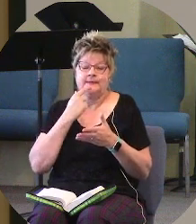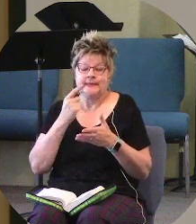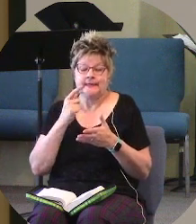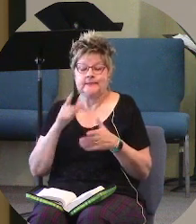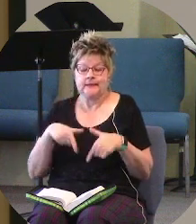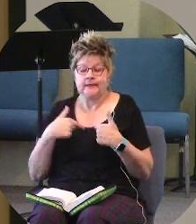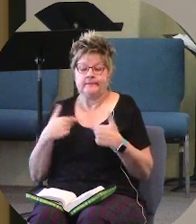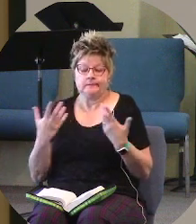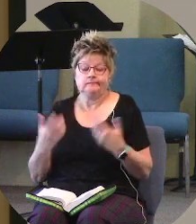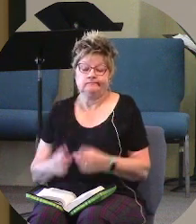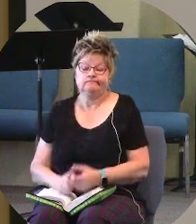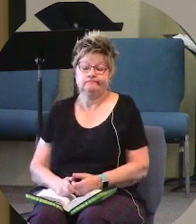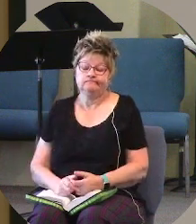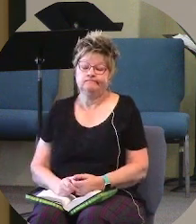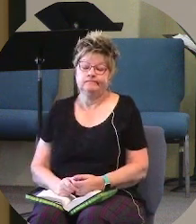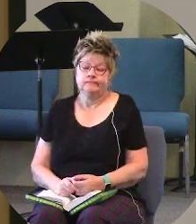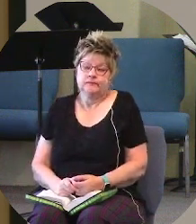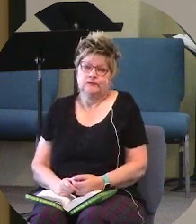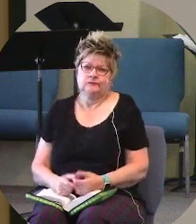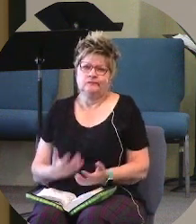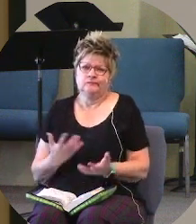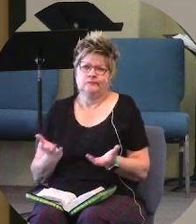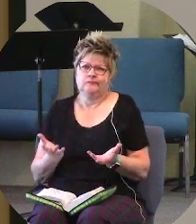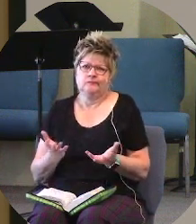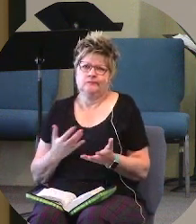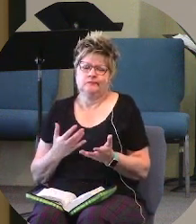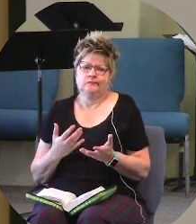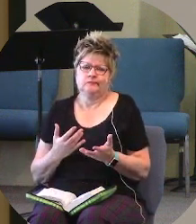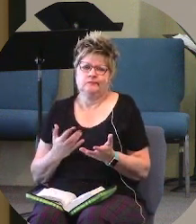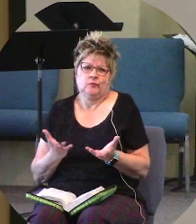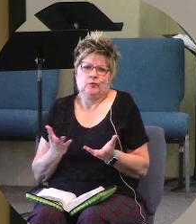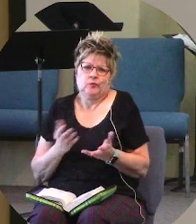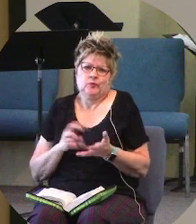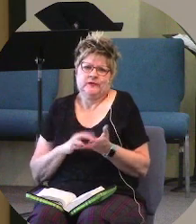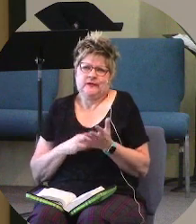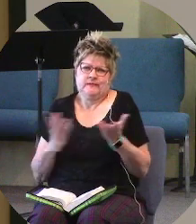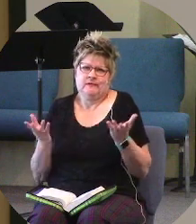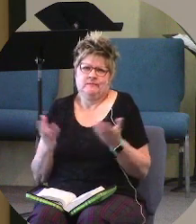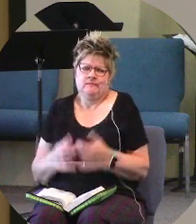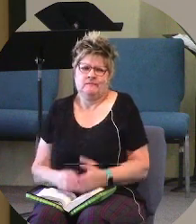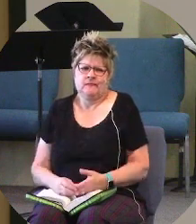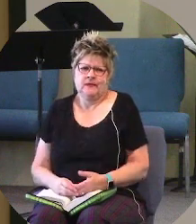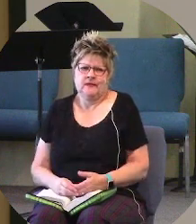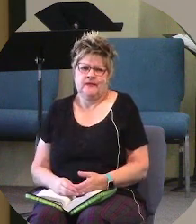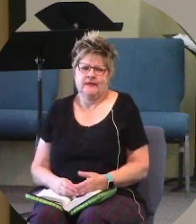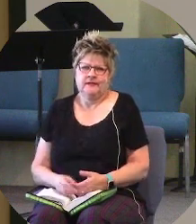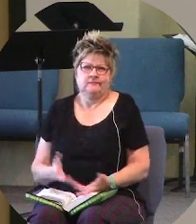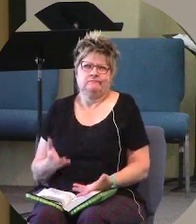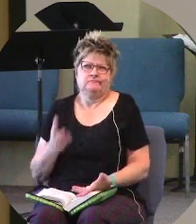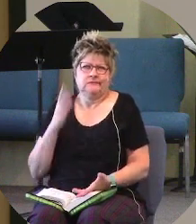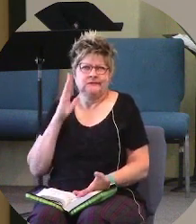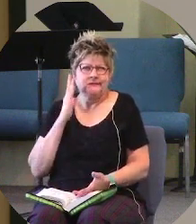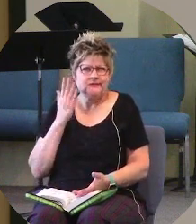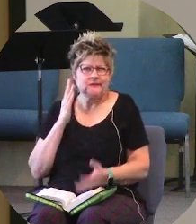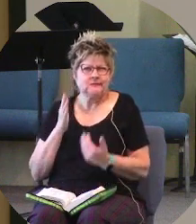it. So what does that mean? It sounds simple,